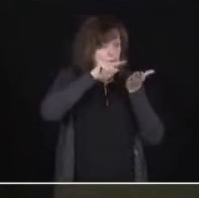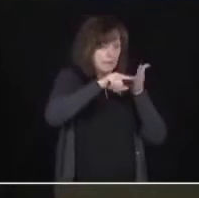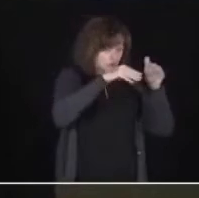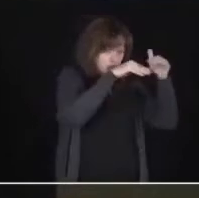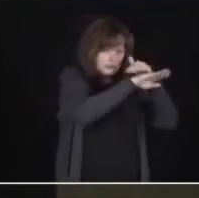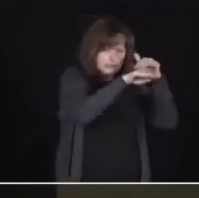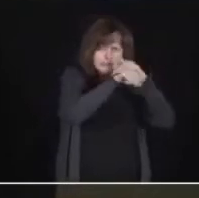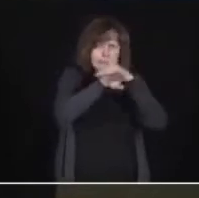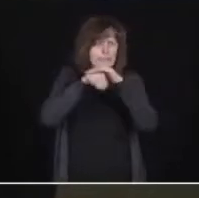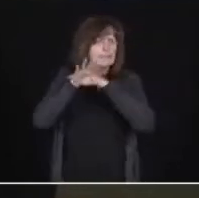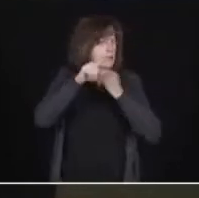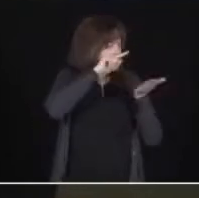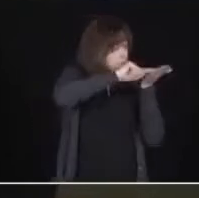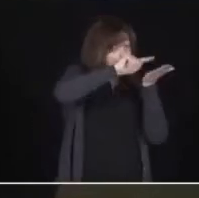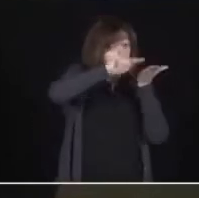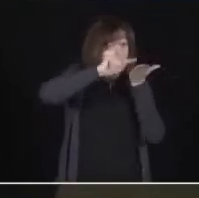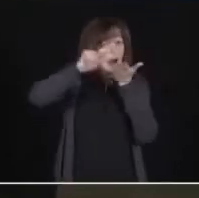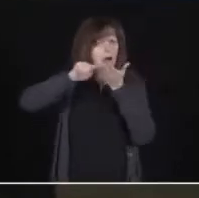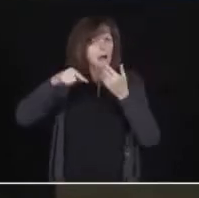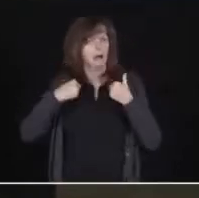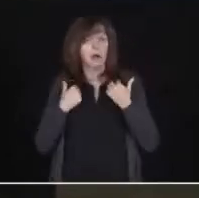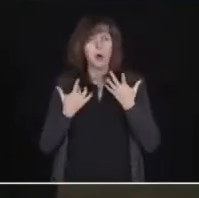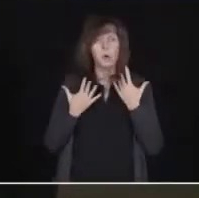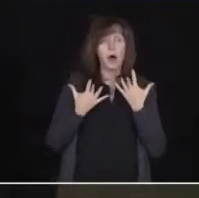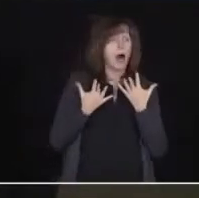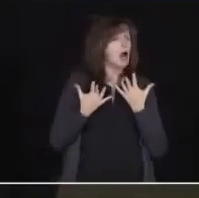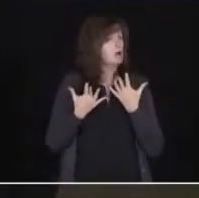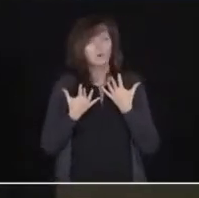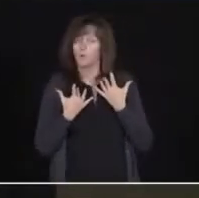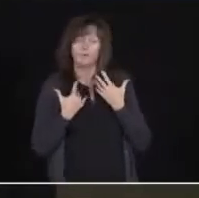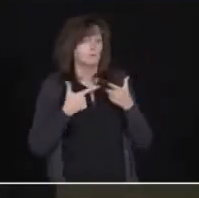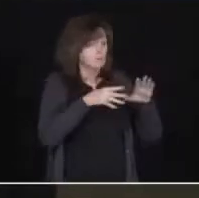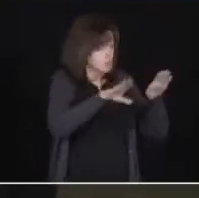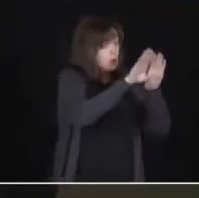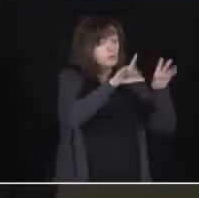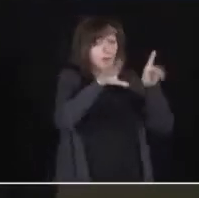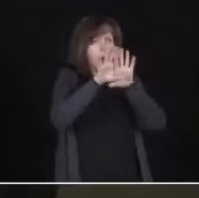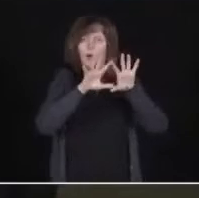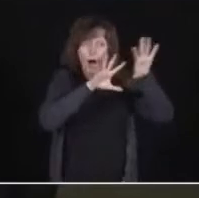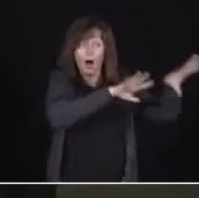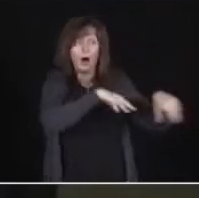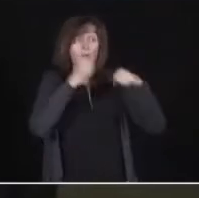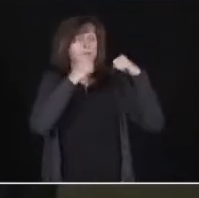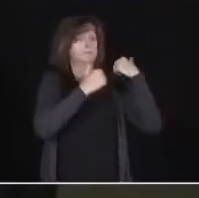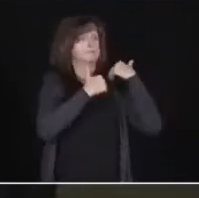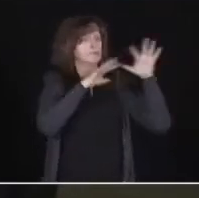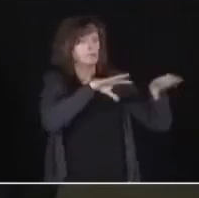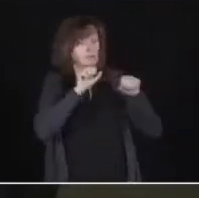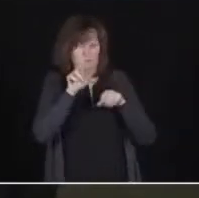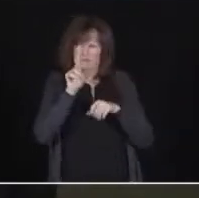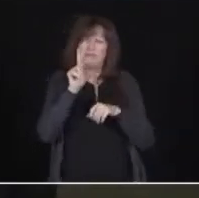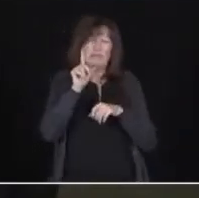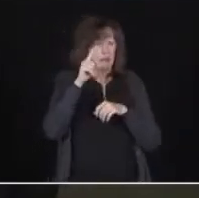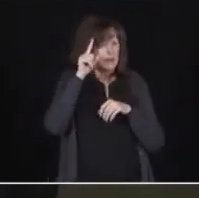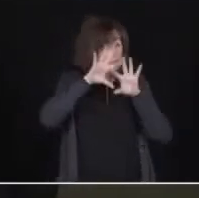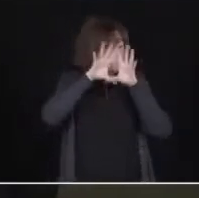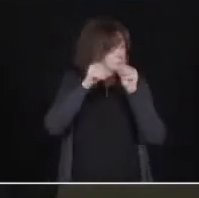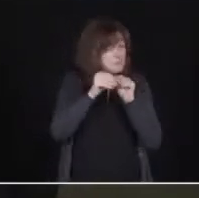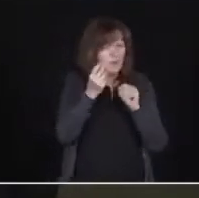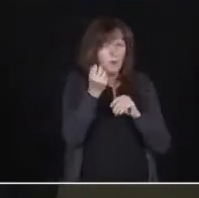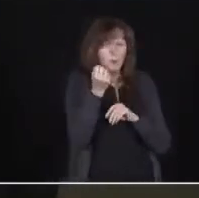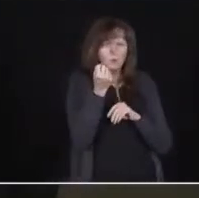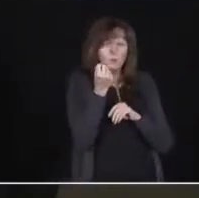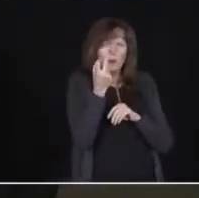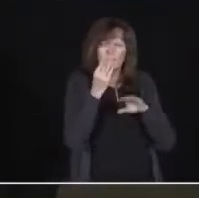it. I didn't hesitate to shut them down and take them over. I think we took over well over a dozen, or probably even higher than